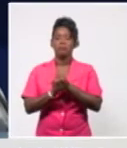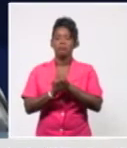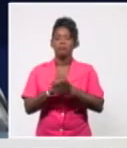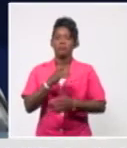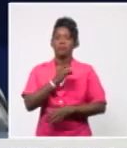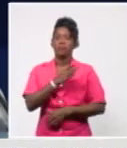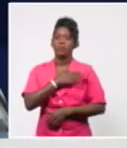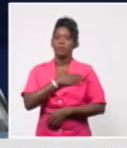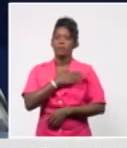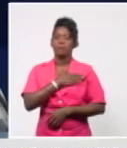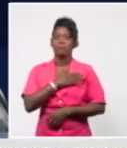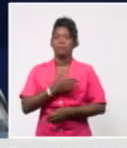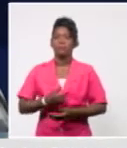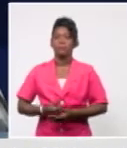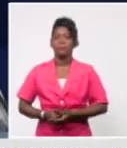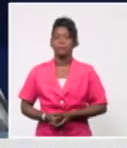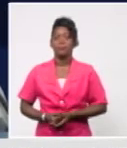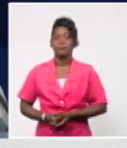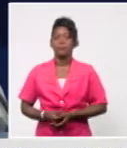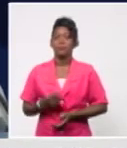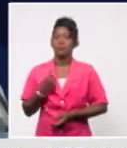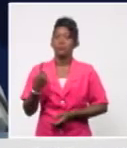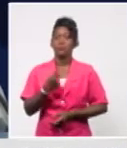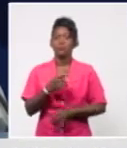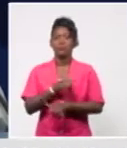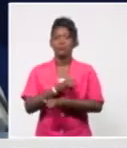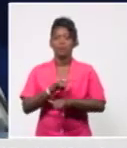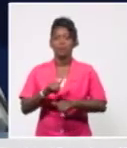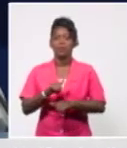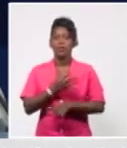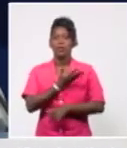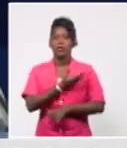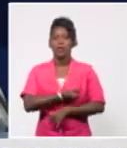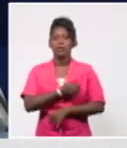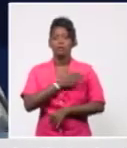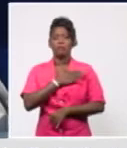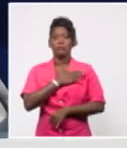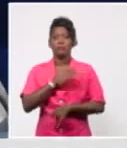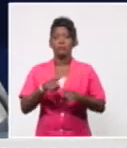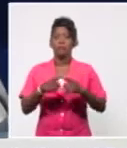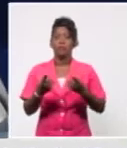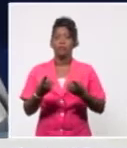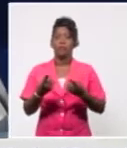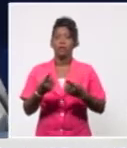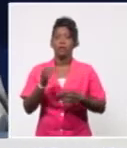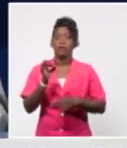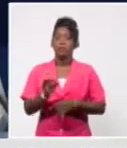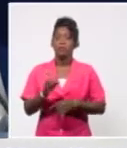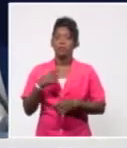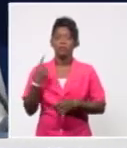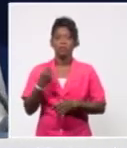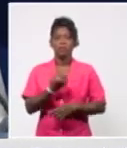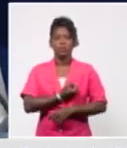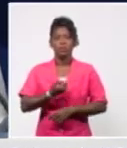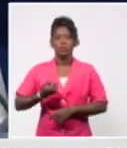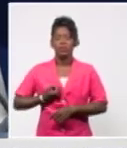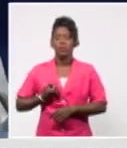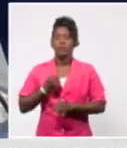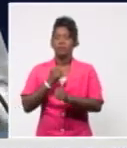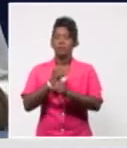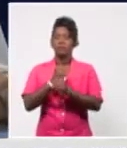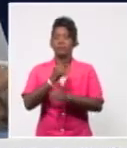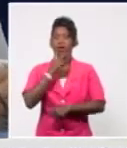to deteriorate. He suffered a series of complications and yesterday afternoon,